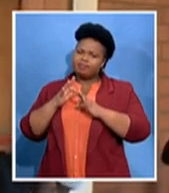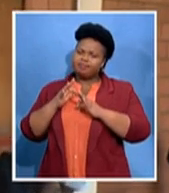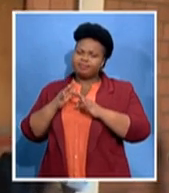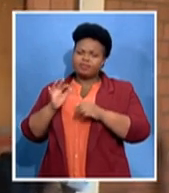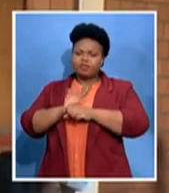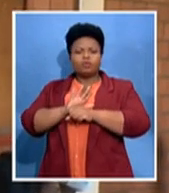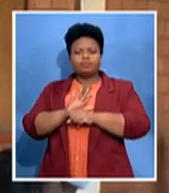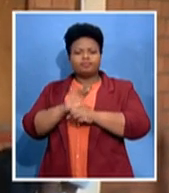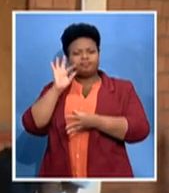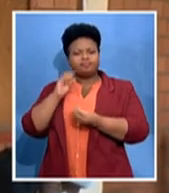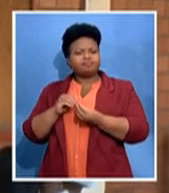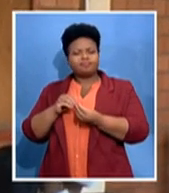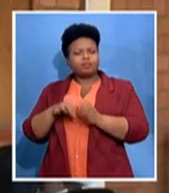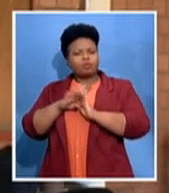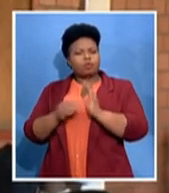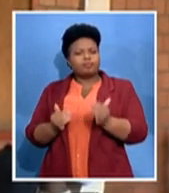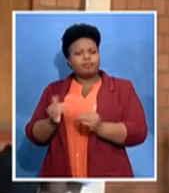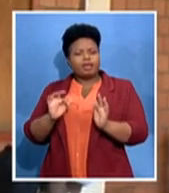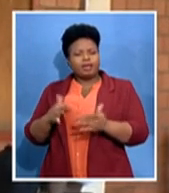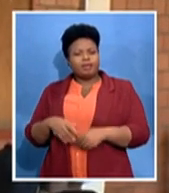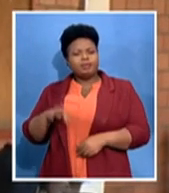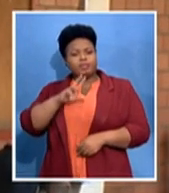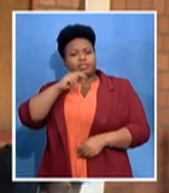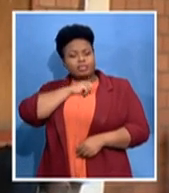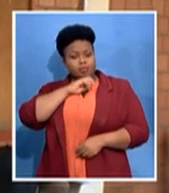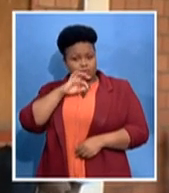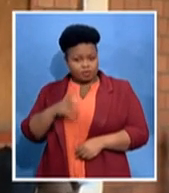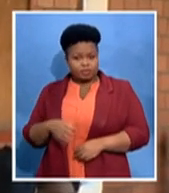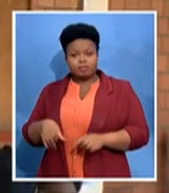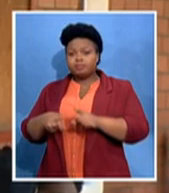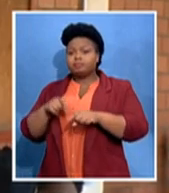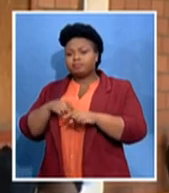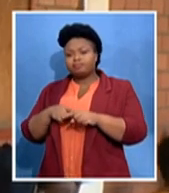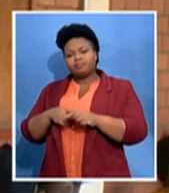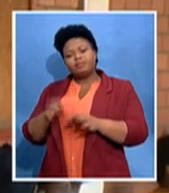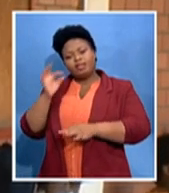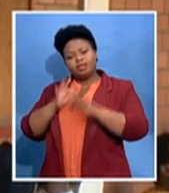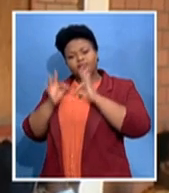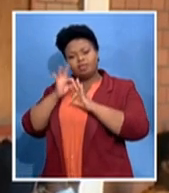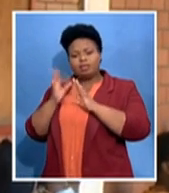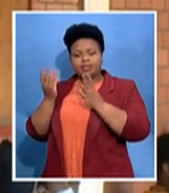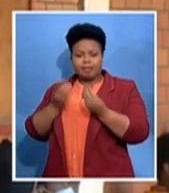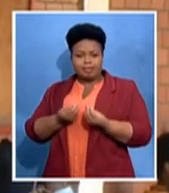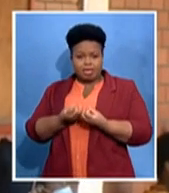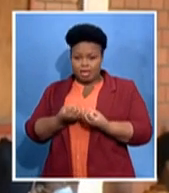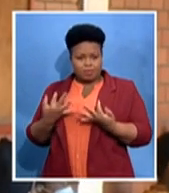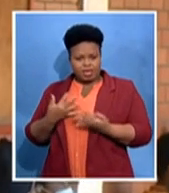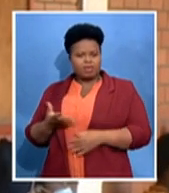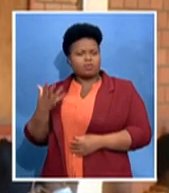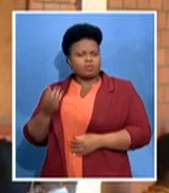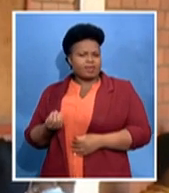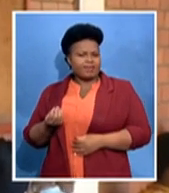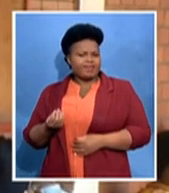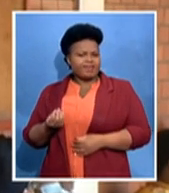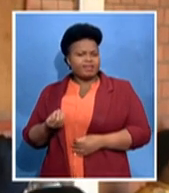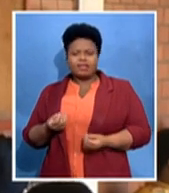in KwaZulu-Natal, and also let us talk about the numbers. How many do we have, and also how many are we expecting in the near future